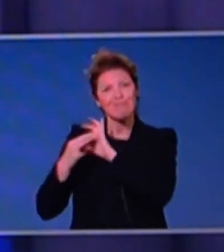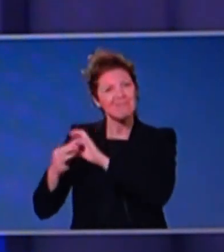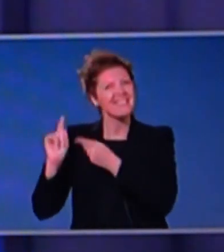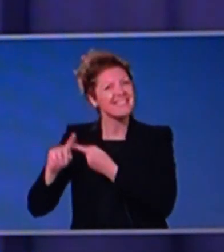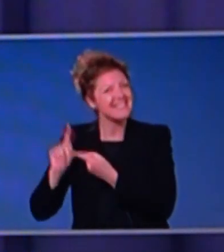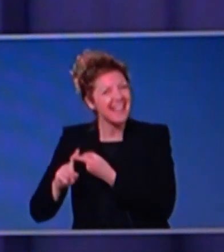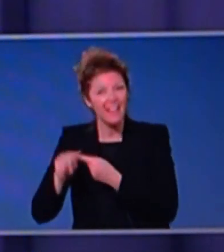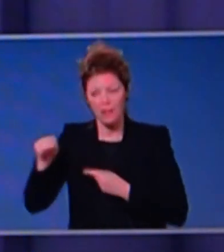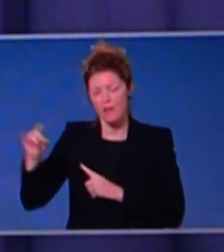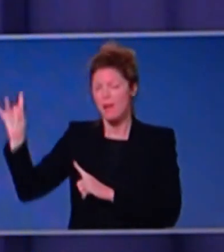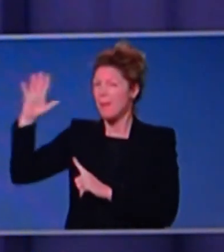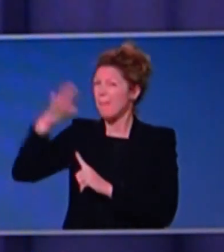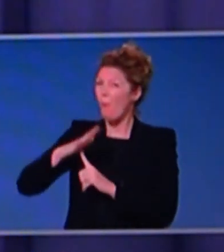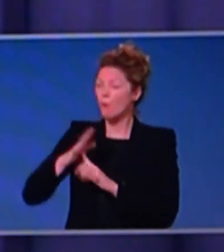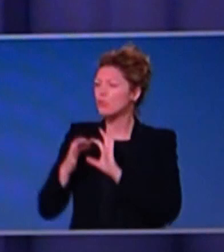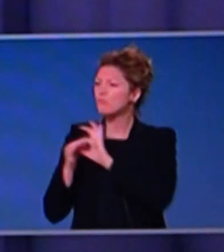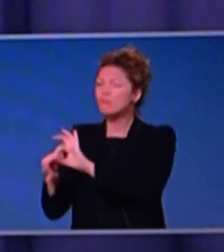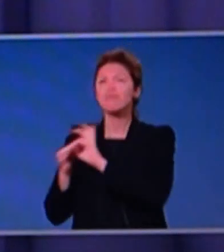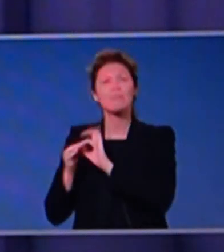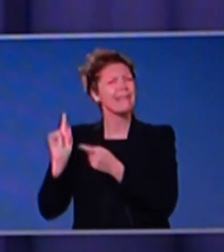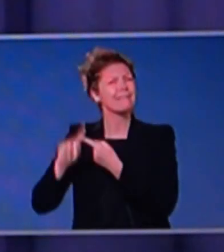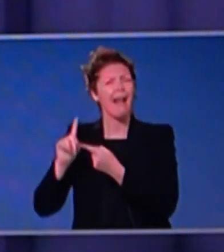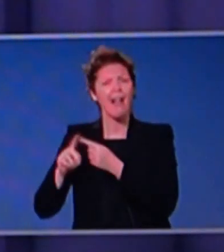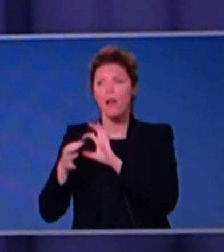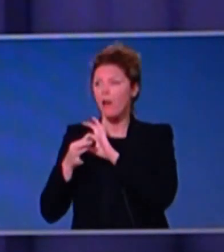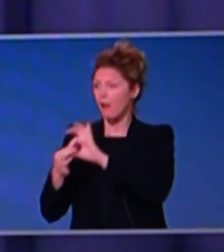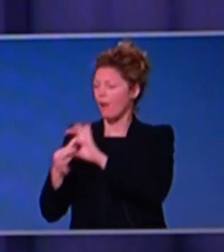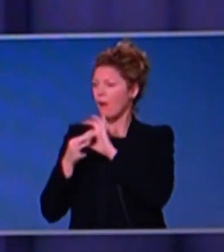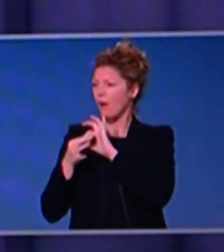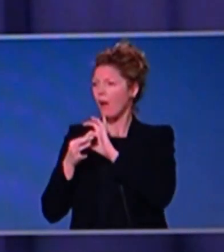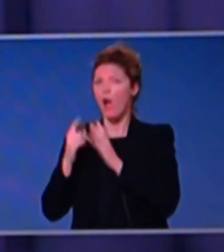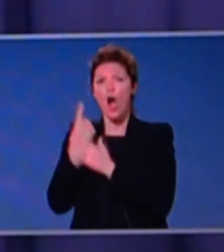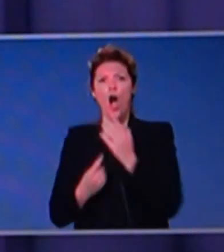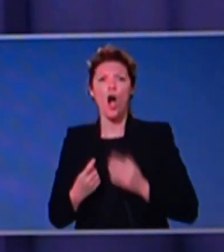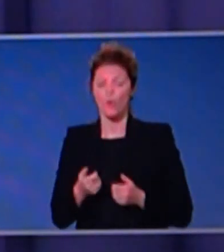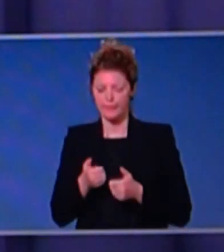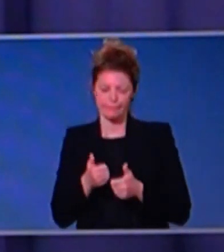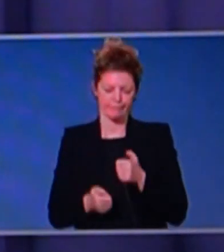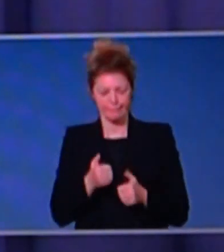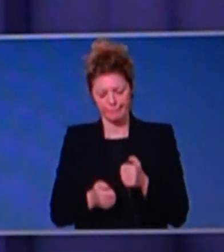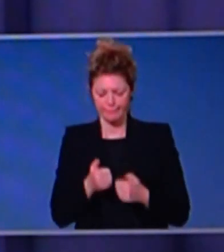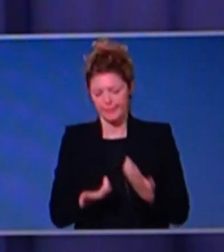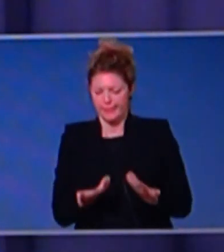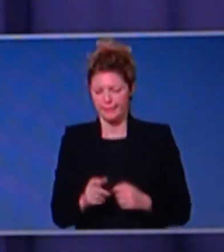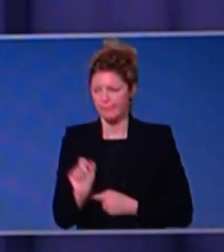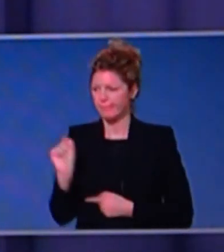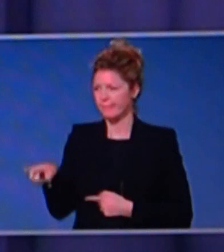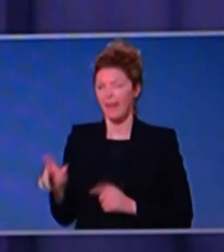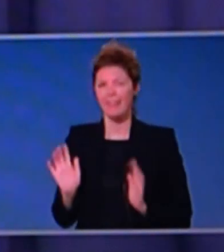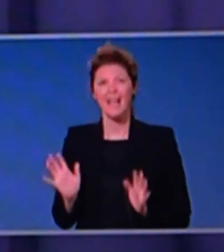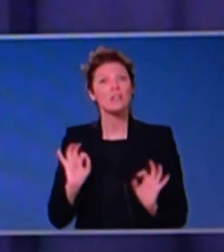most fundamental thing. And social connectedness is not communicating. It's not just doing the texting and the typing. It is